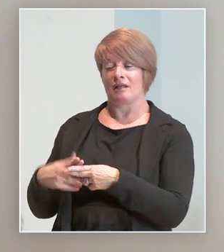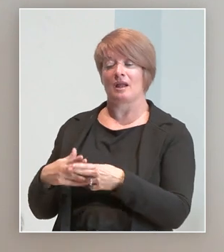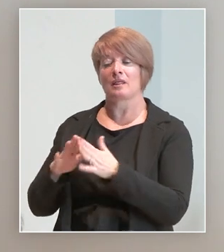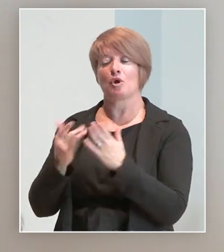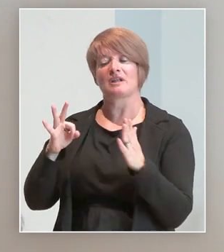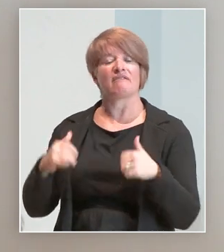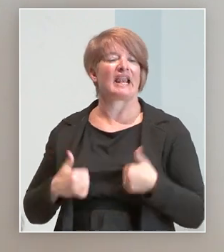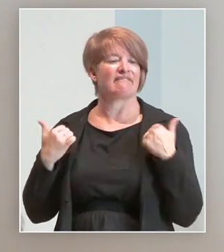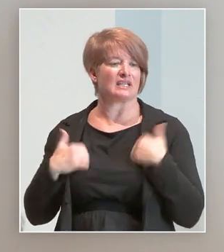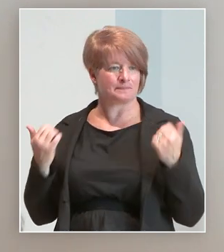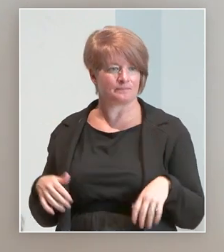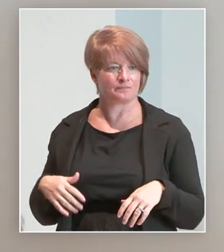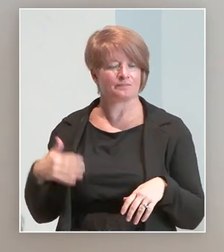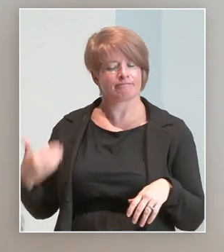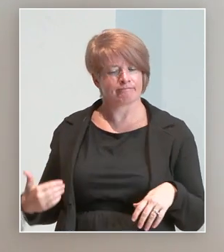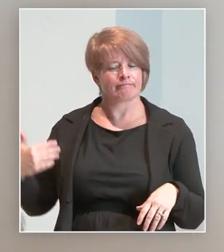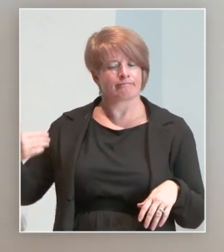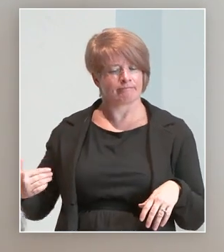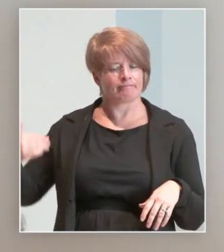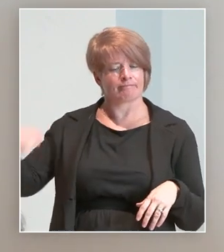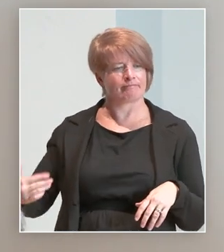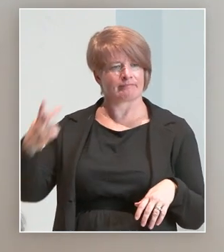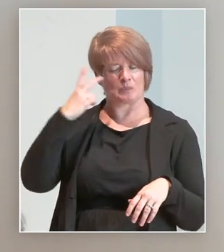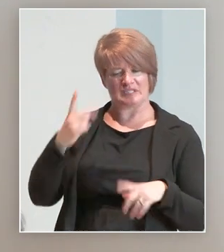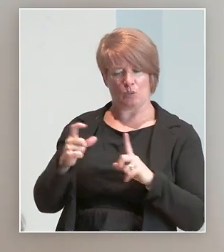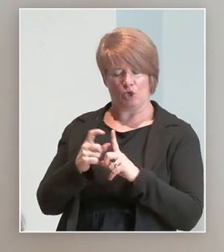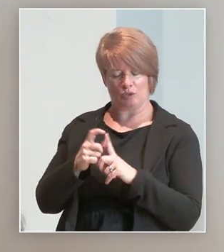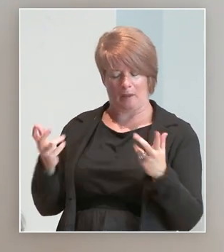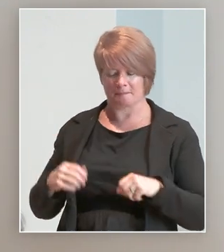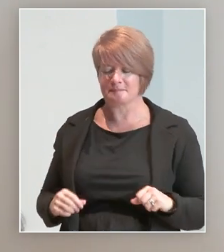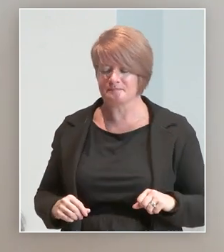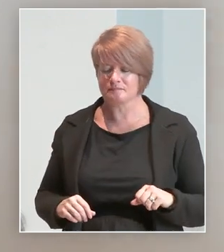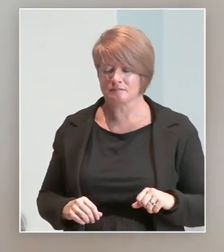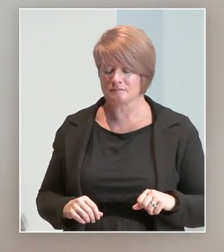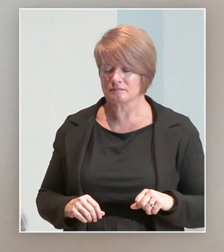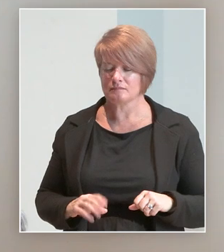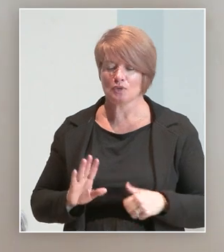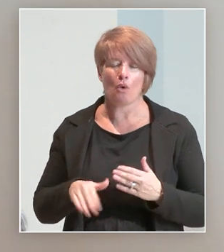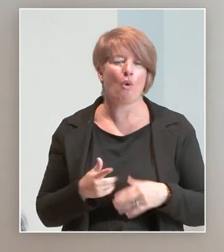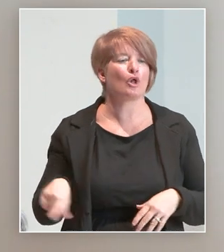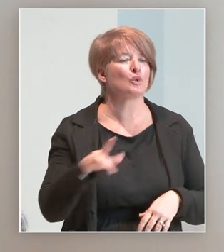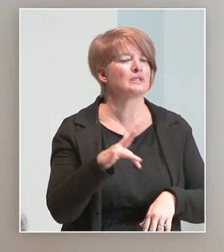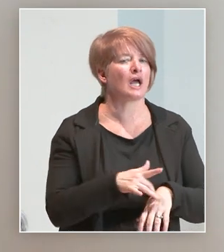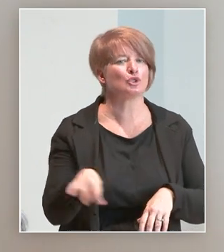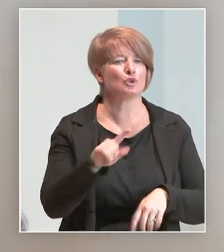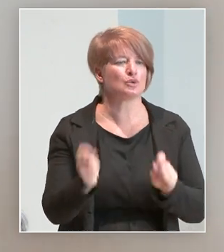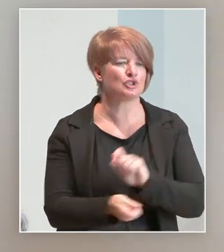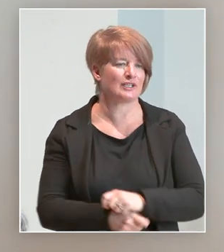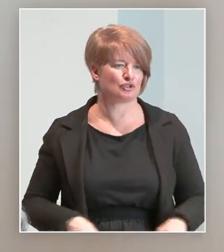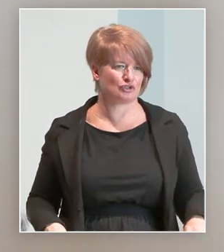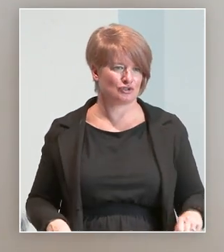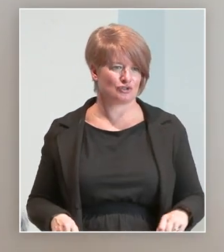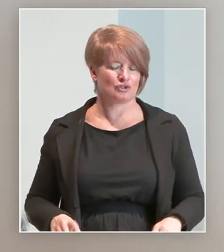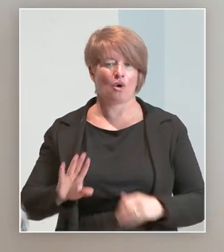Living. Intermittently, we are greeted with the words like the following. All that you touch, you change.